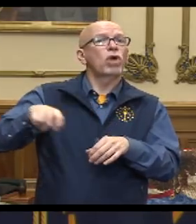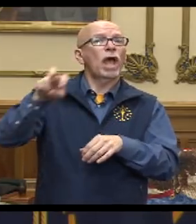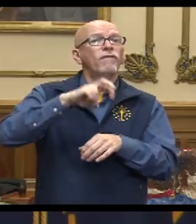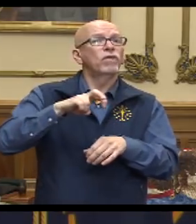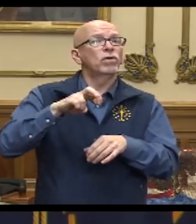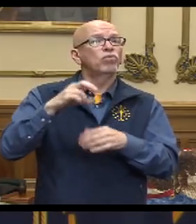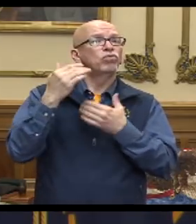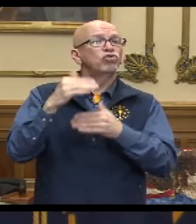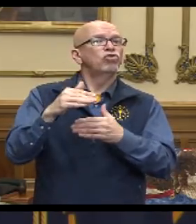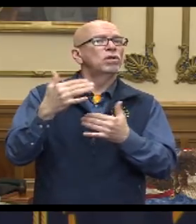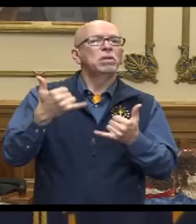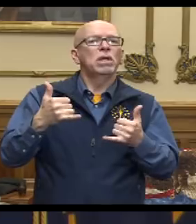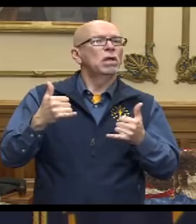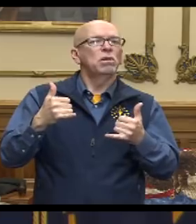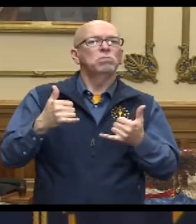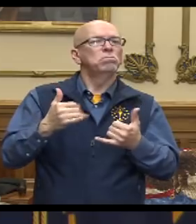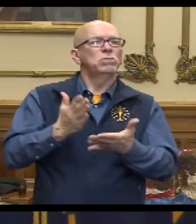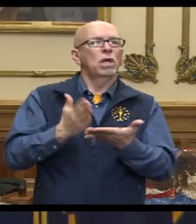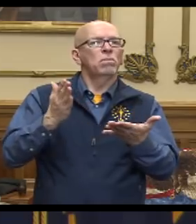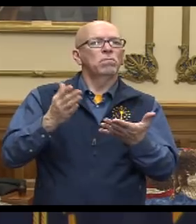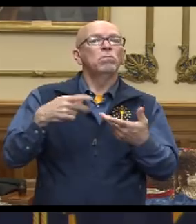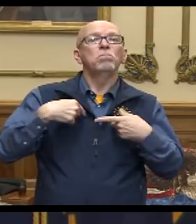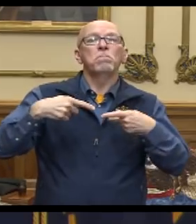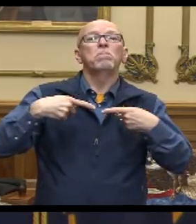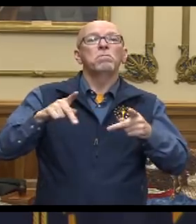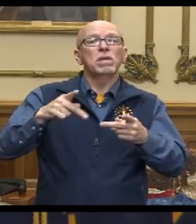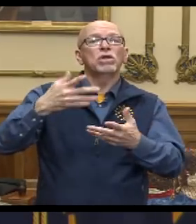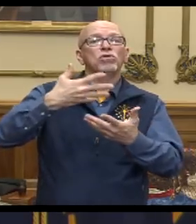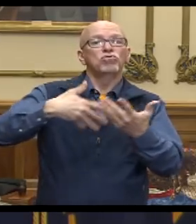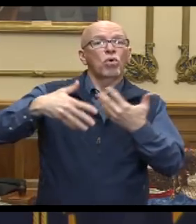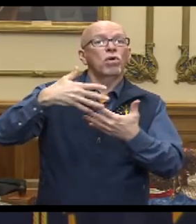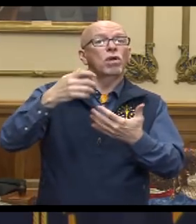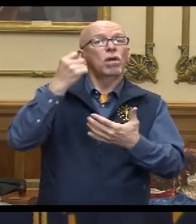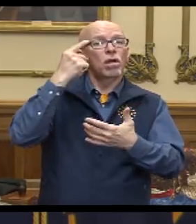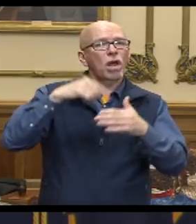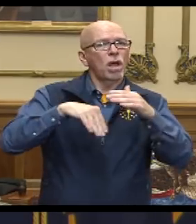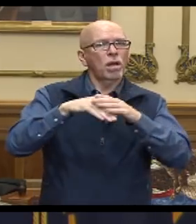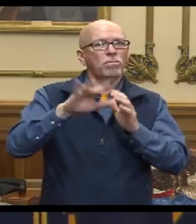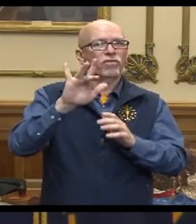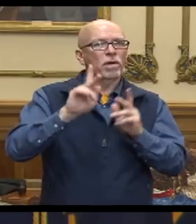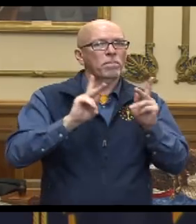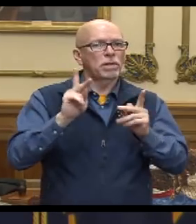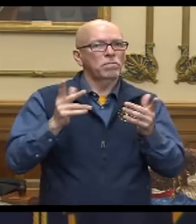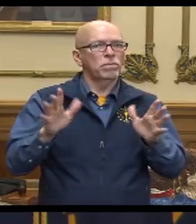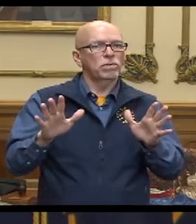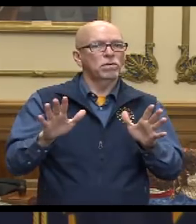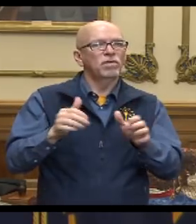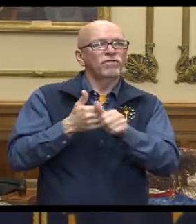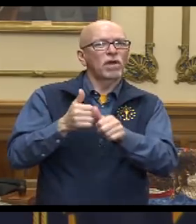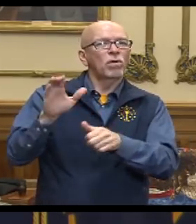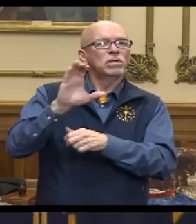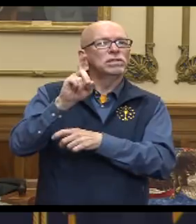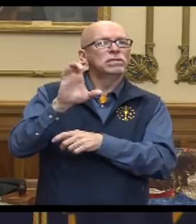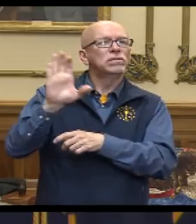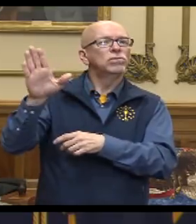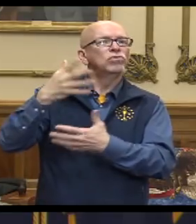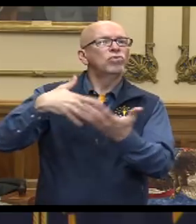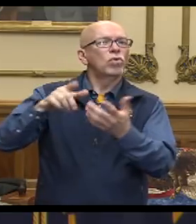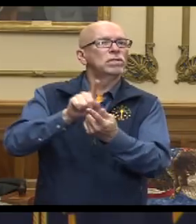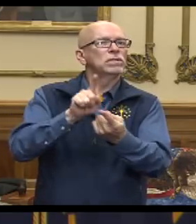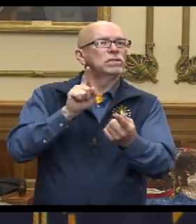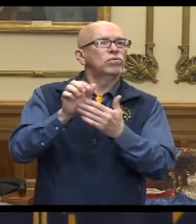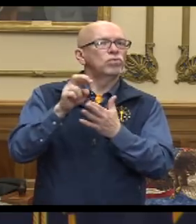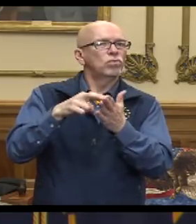restrictions and permitting social gatherings of up to 25 people, following the CDC's social distancing